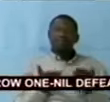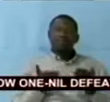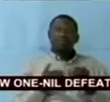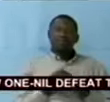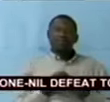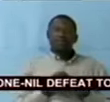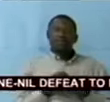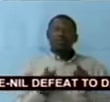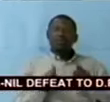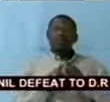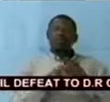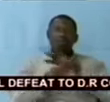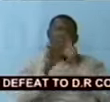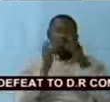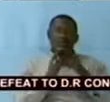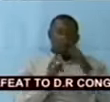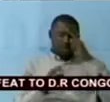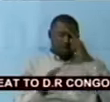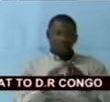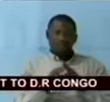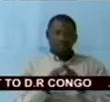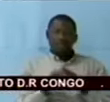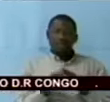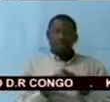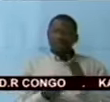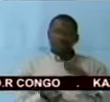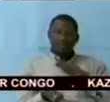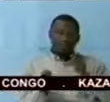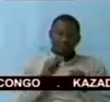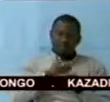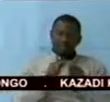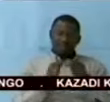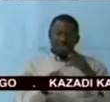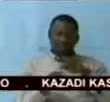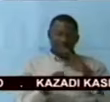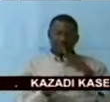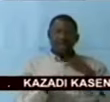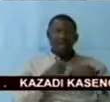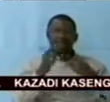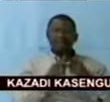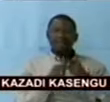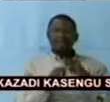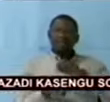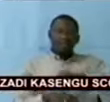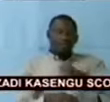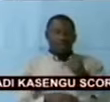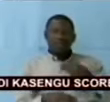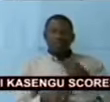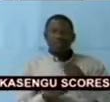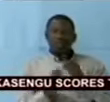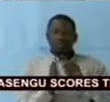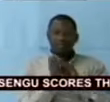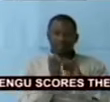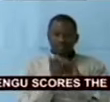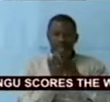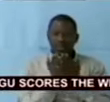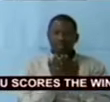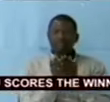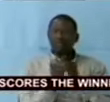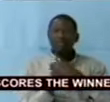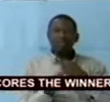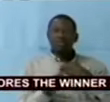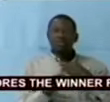due respect, Mr. Mboge, what you've just said is a contradiction in terms. Yeah, after the rejection of the diary, it was neither admitted nor